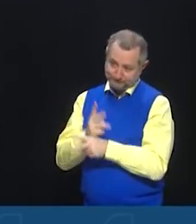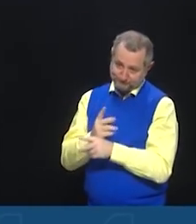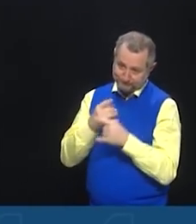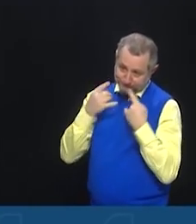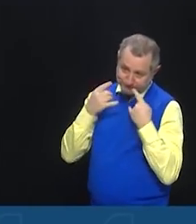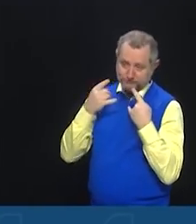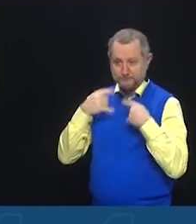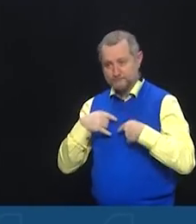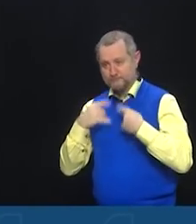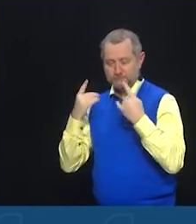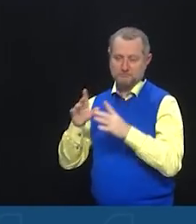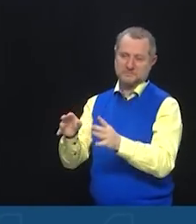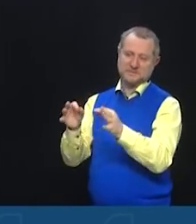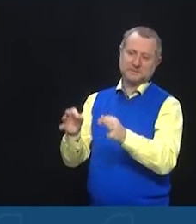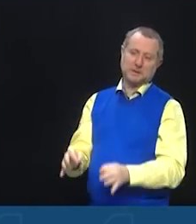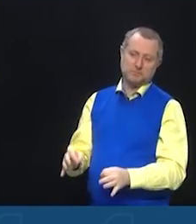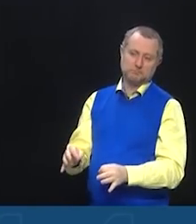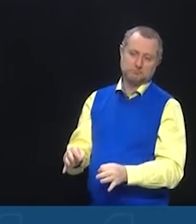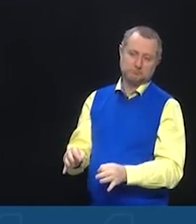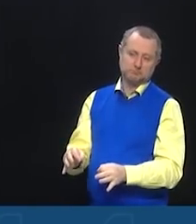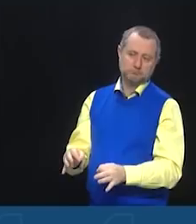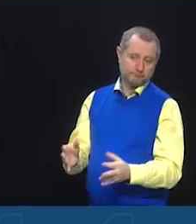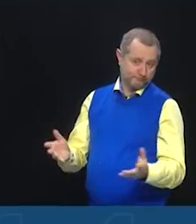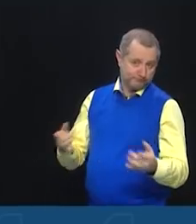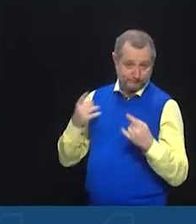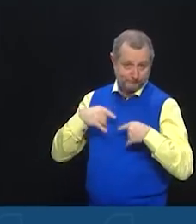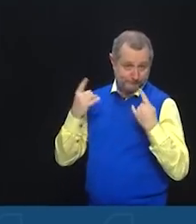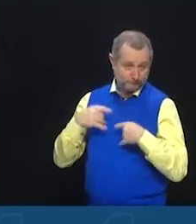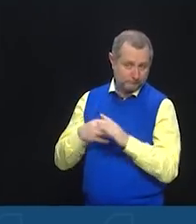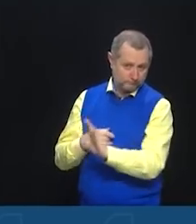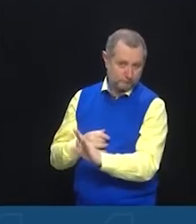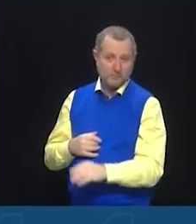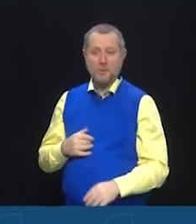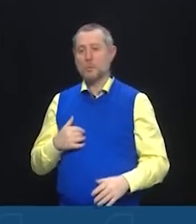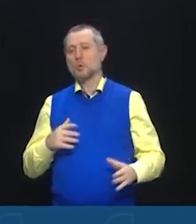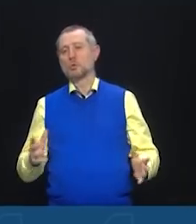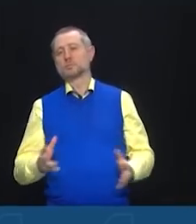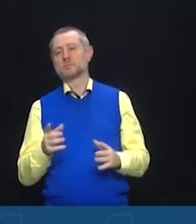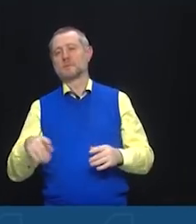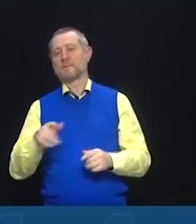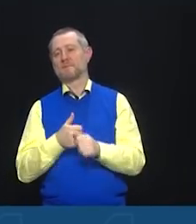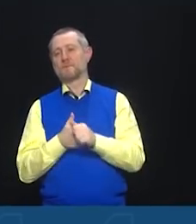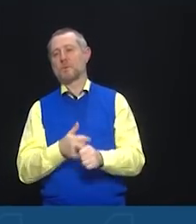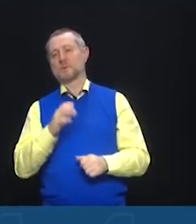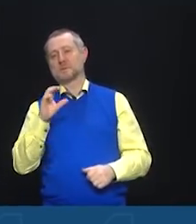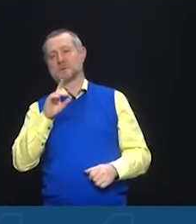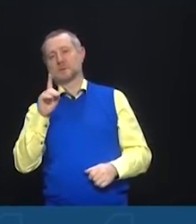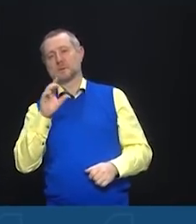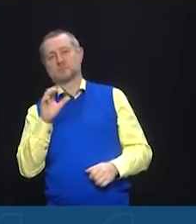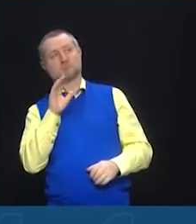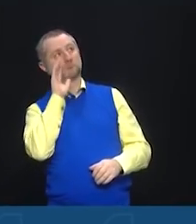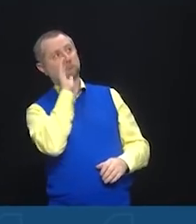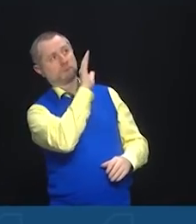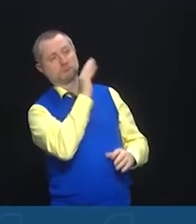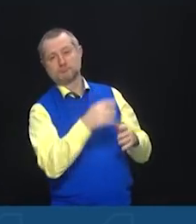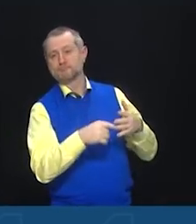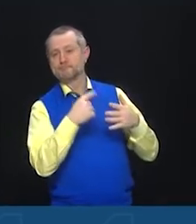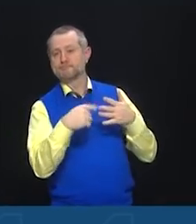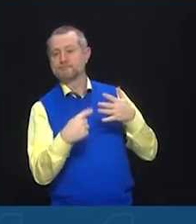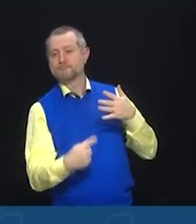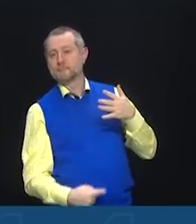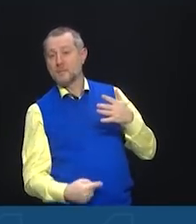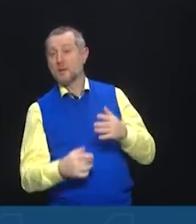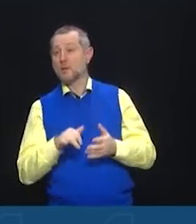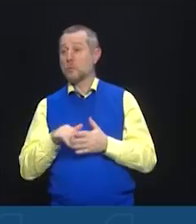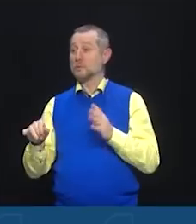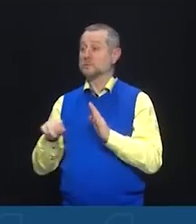determine what's best for their county. We would encourage them to take a look at this and follow the CDC, but this will no longer be a mandate. not